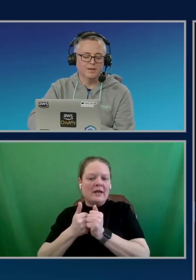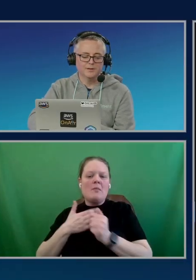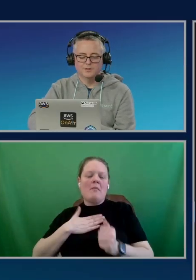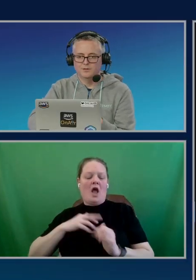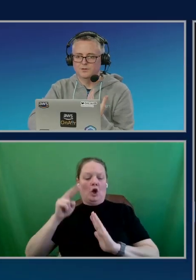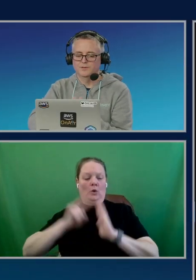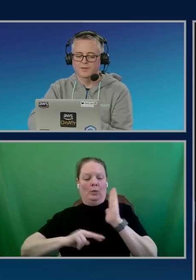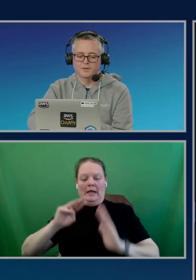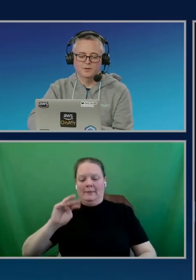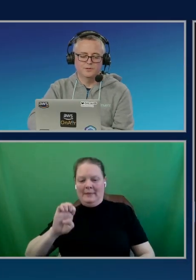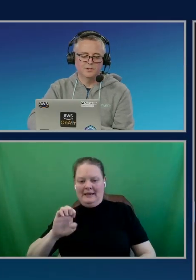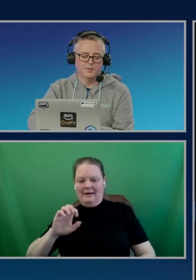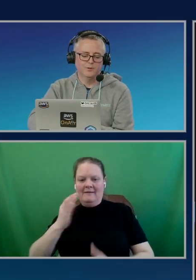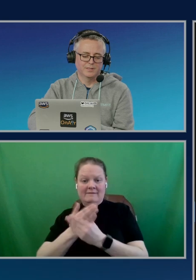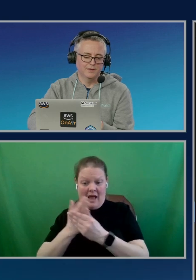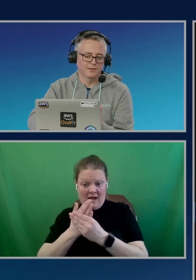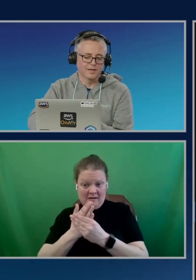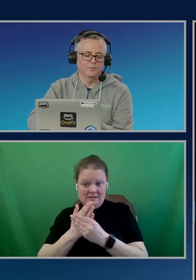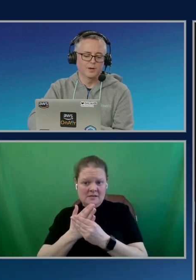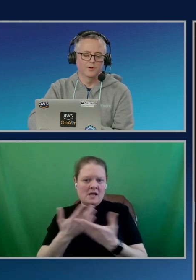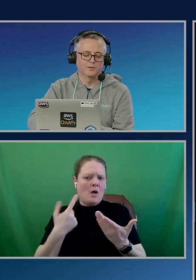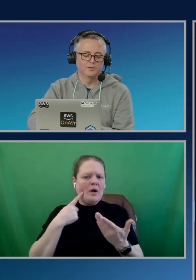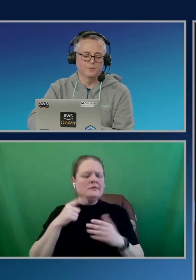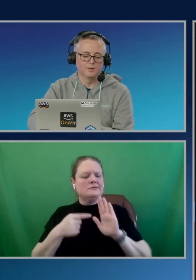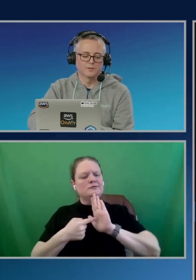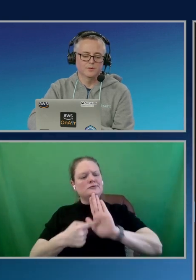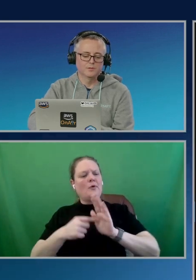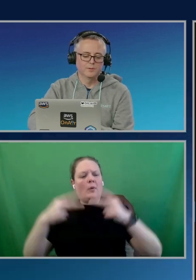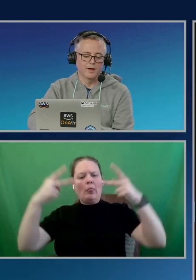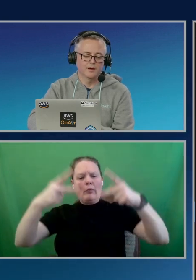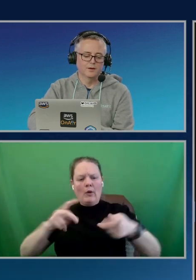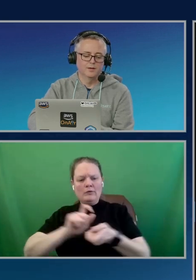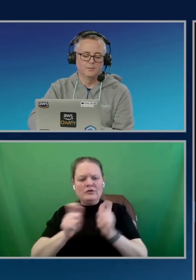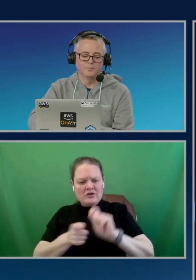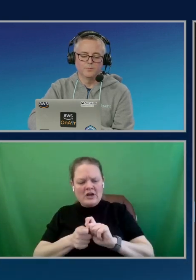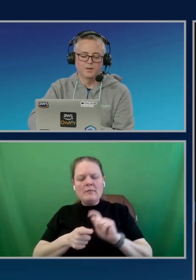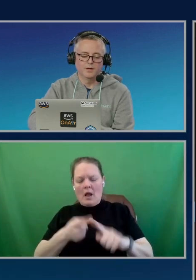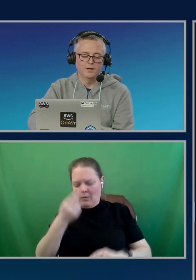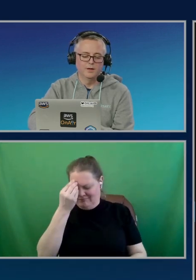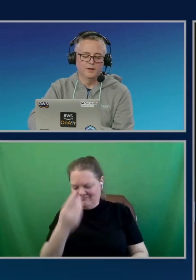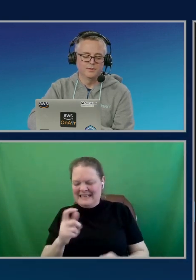And I could ask it to just reflect the code change, but I want to tell it exactly what I want it to do here, so I'll do that.